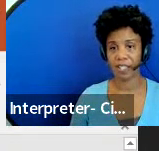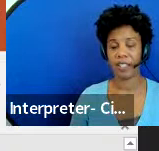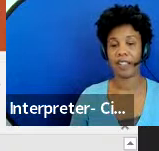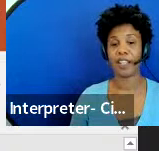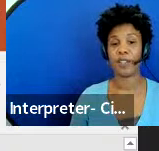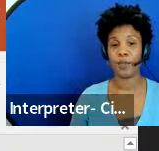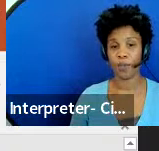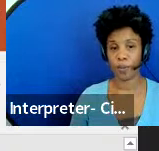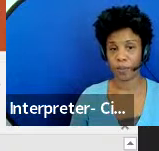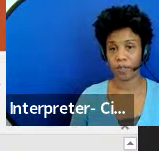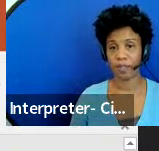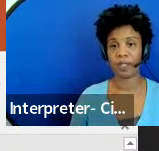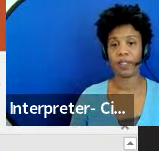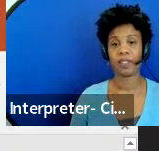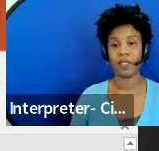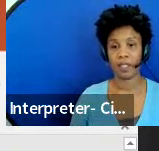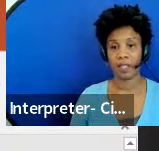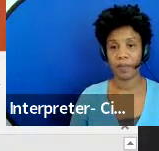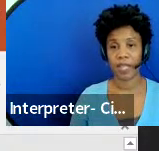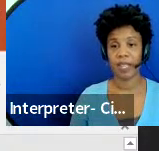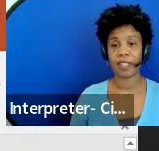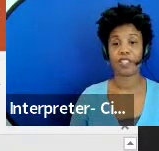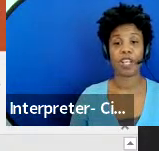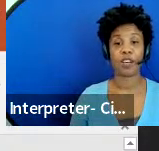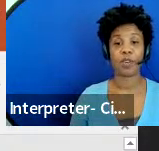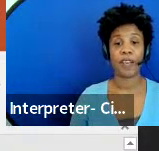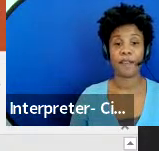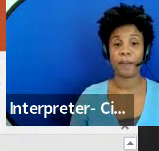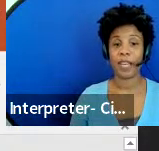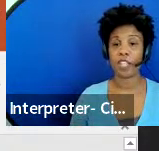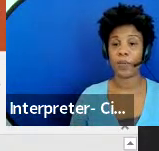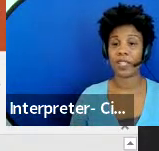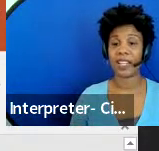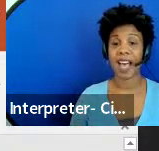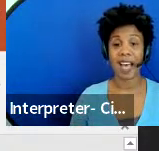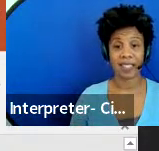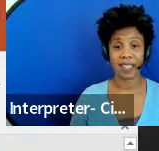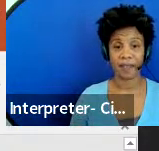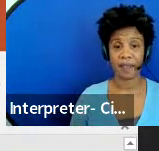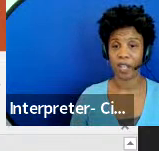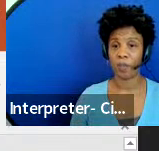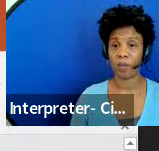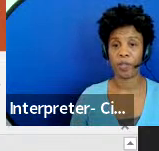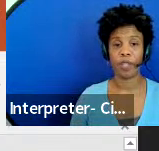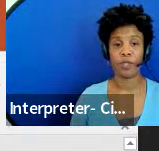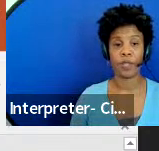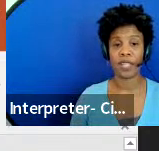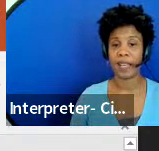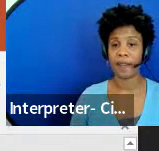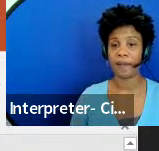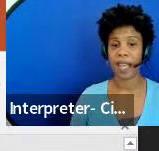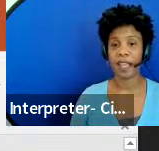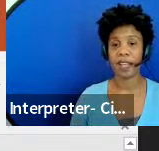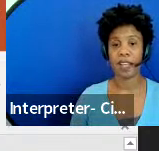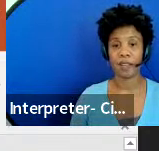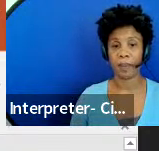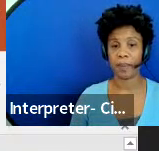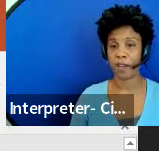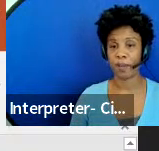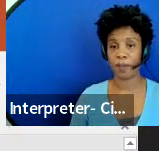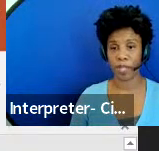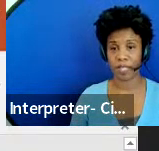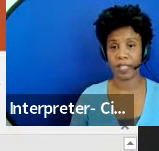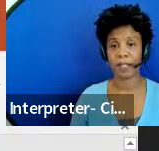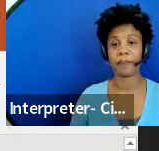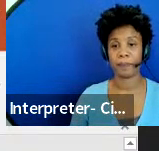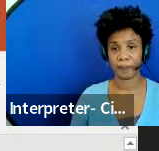challenge than usual because critical information was not available to the deaf and hearing